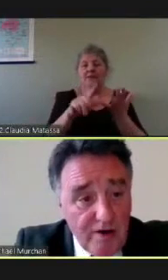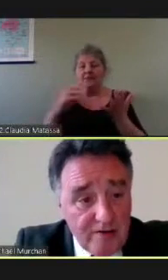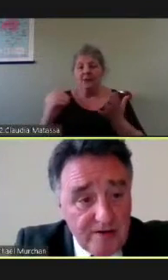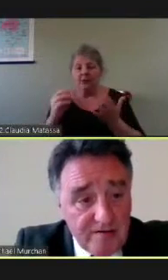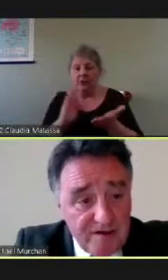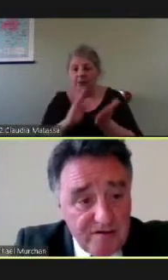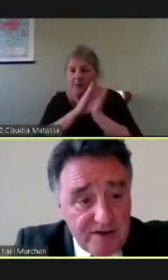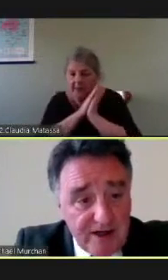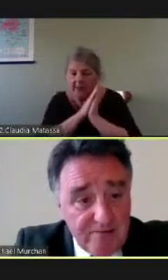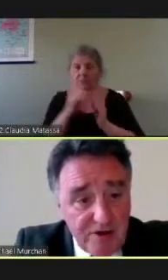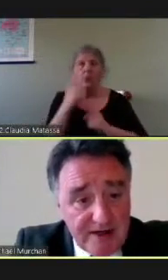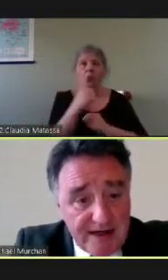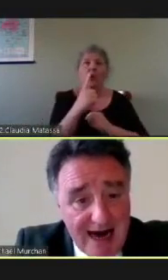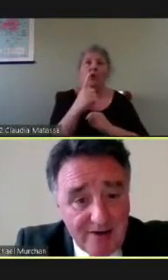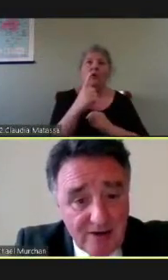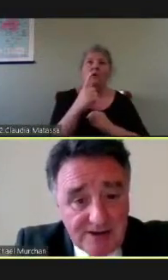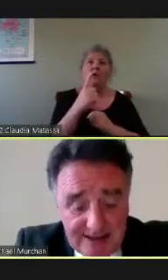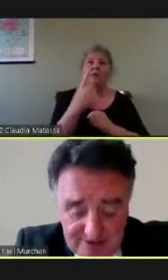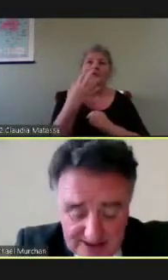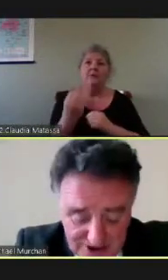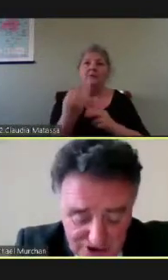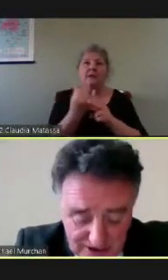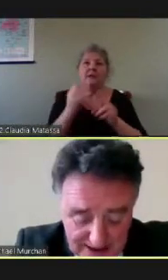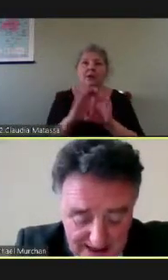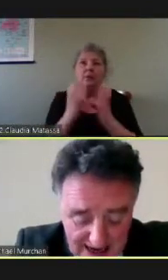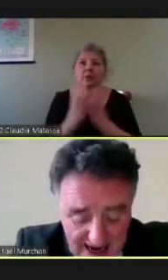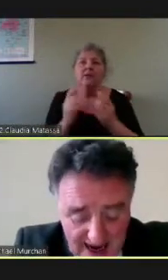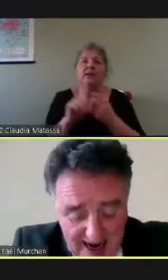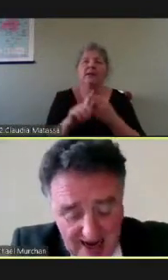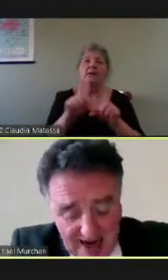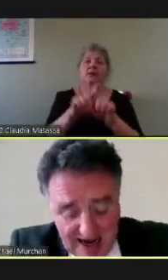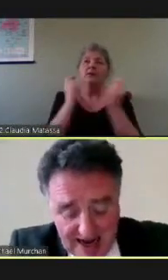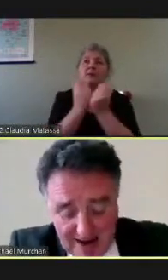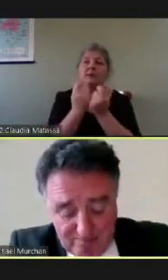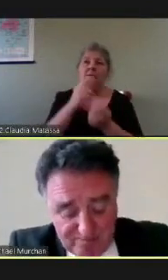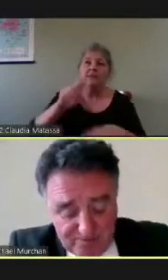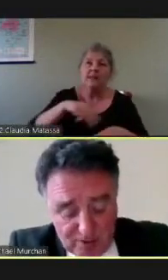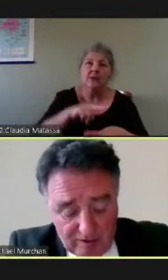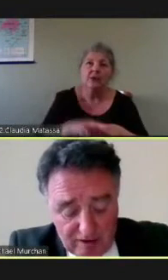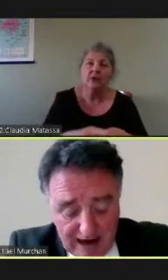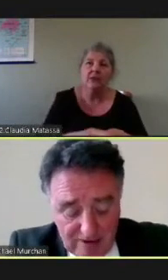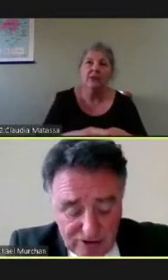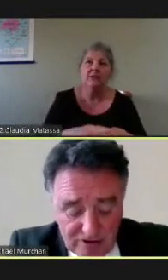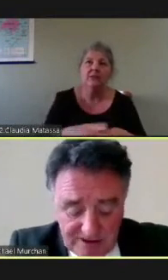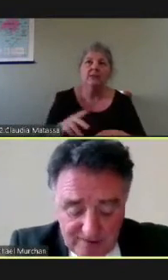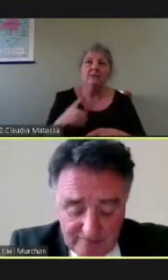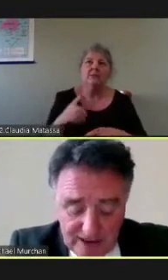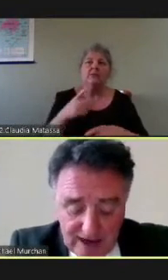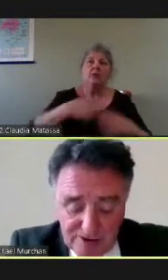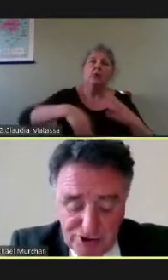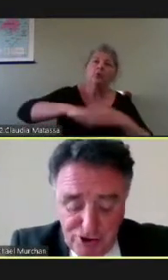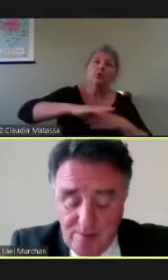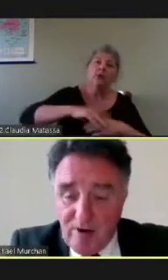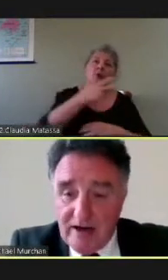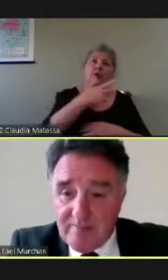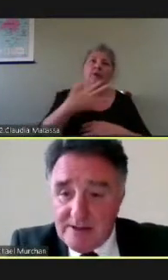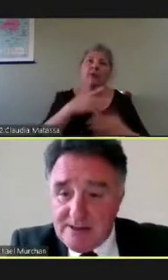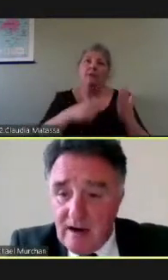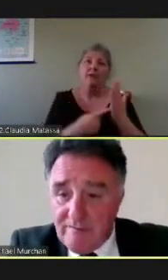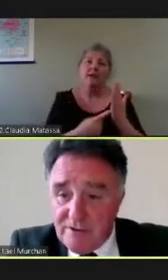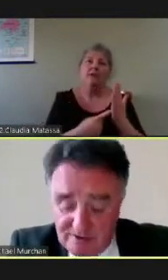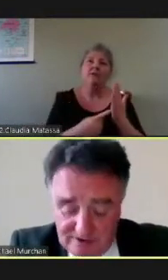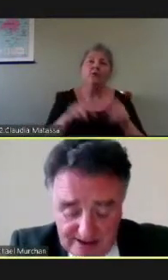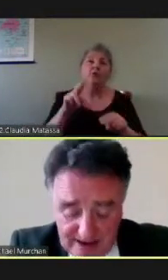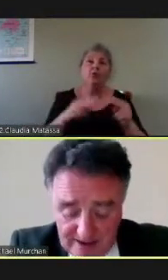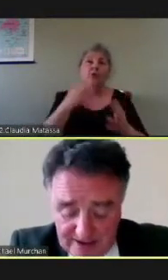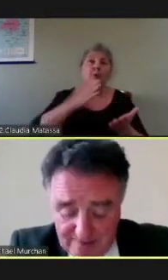are 115 community adult teams nationally. There were around 35,000 new